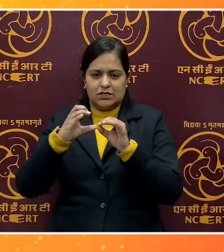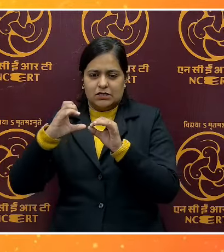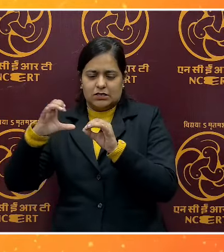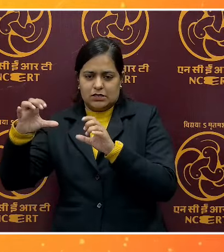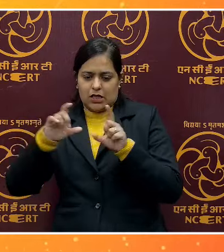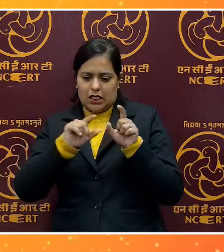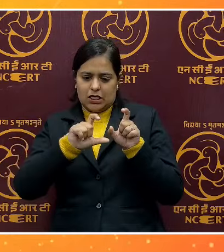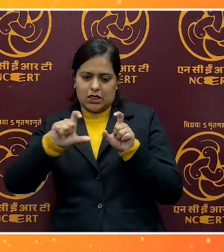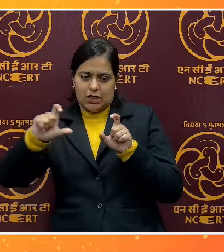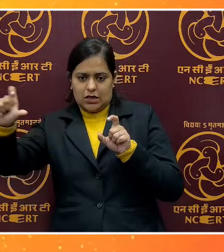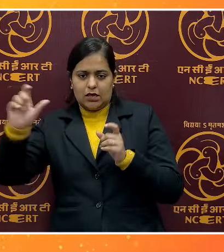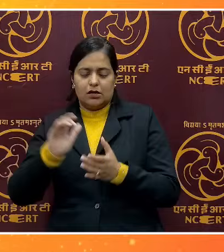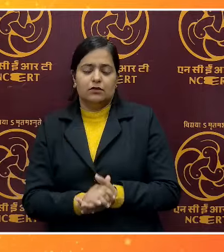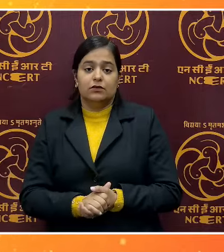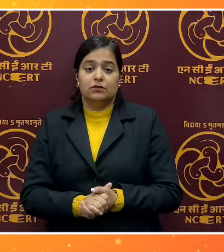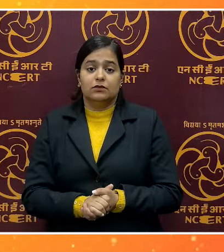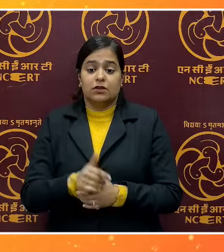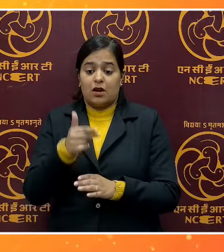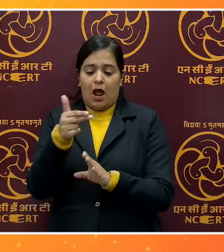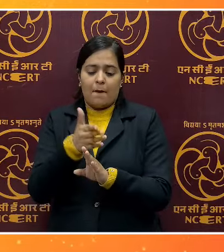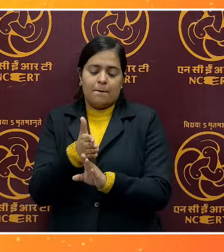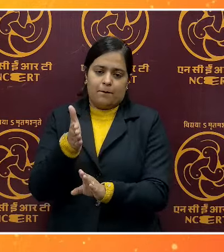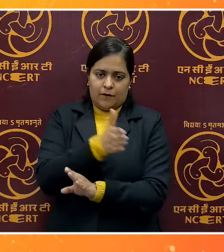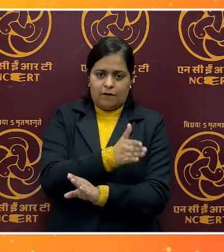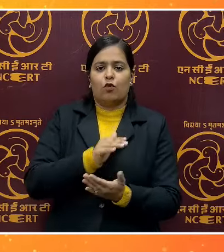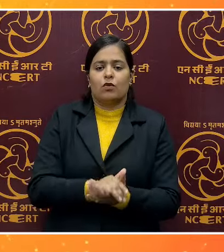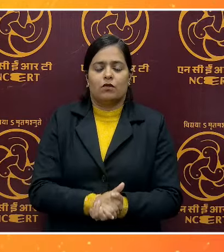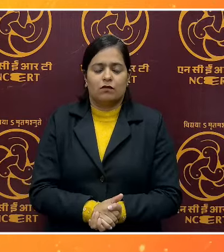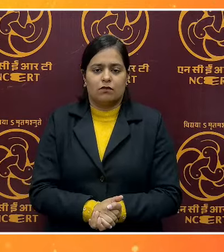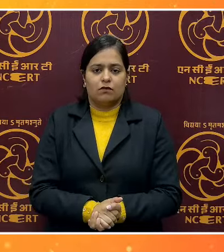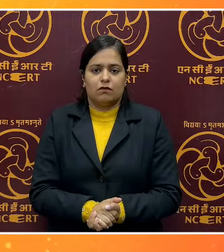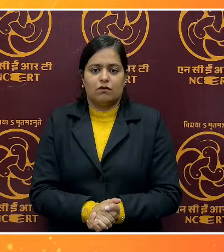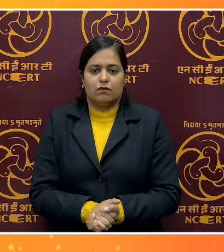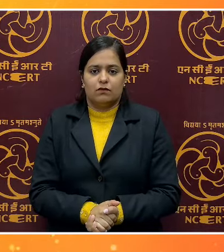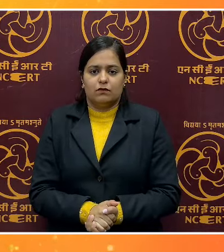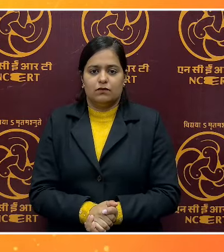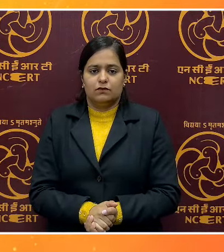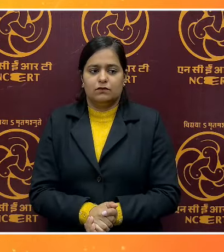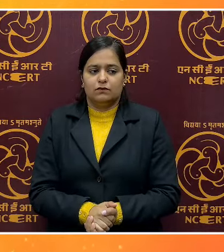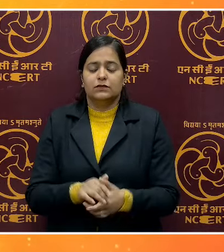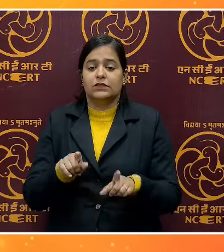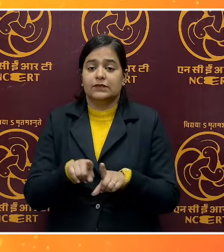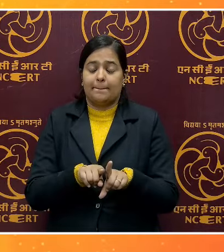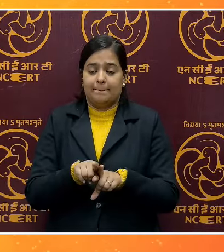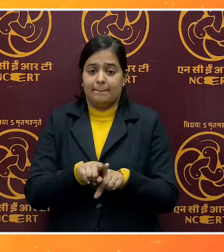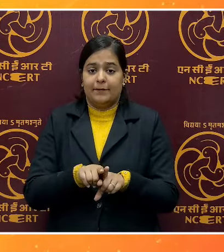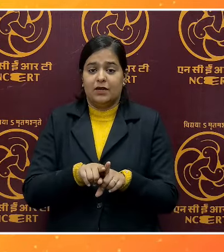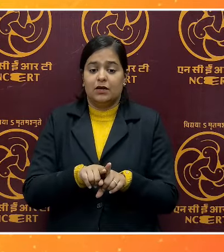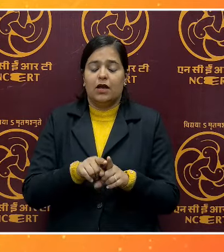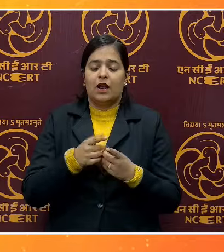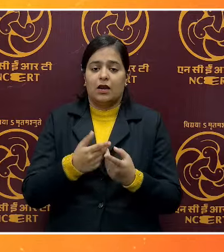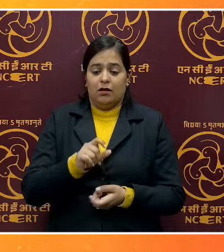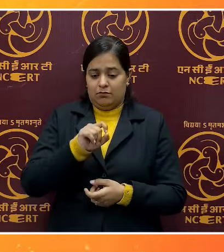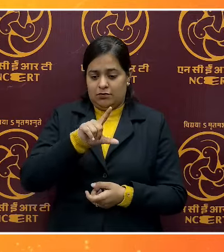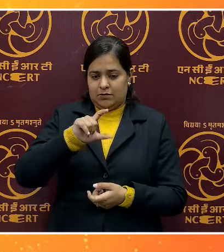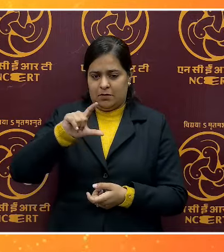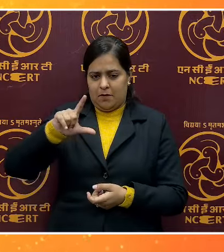before the name of the central atom or ion. It means that ligands to be